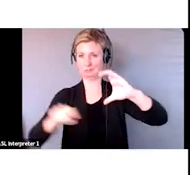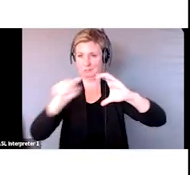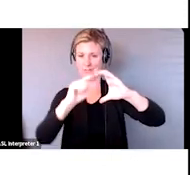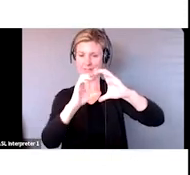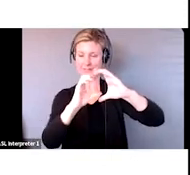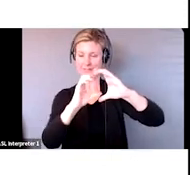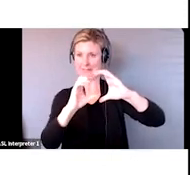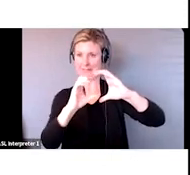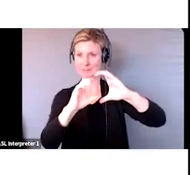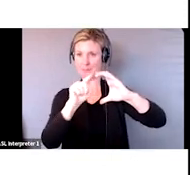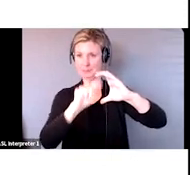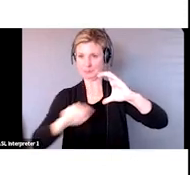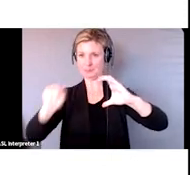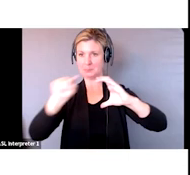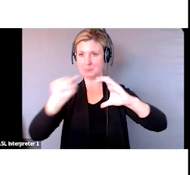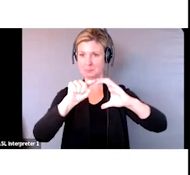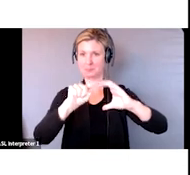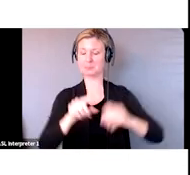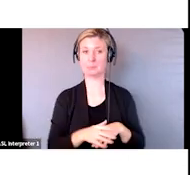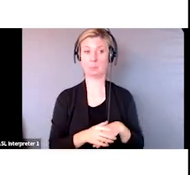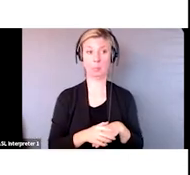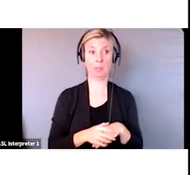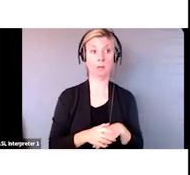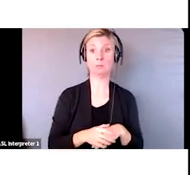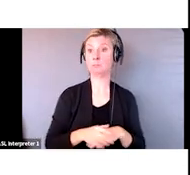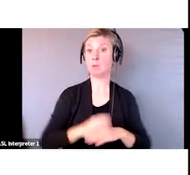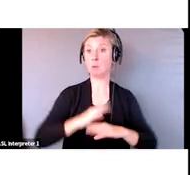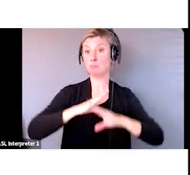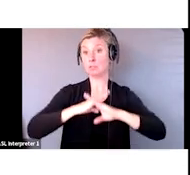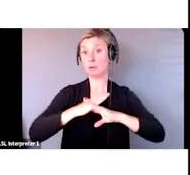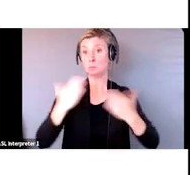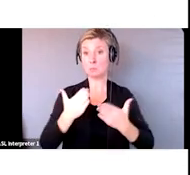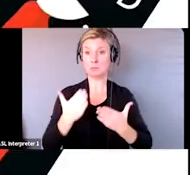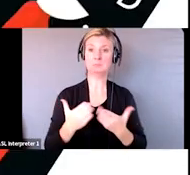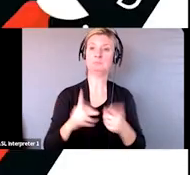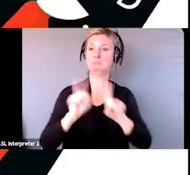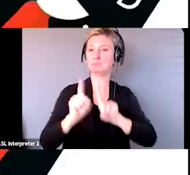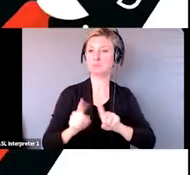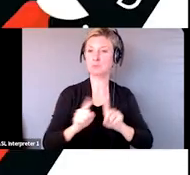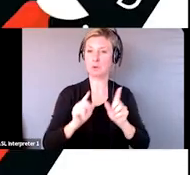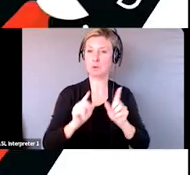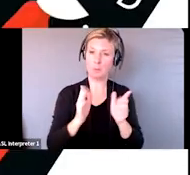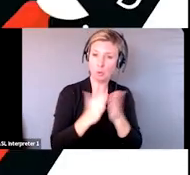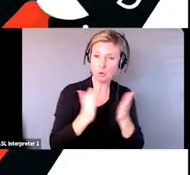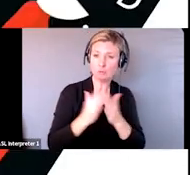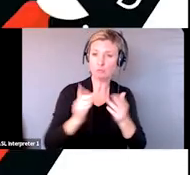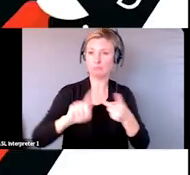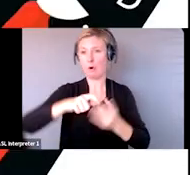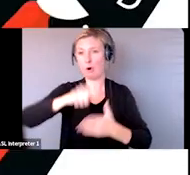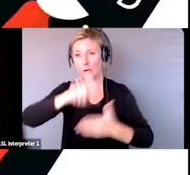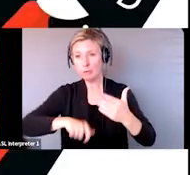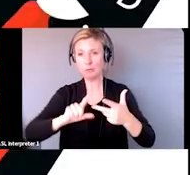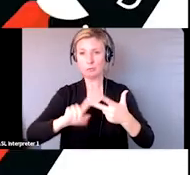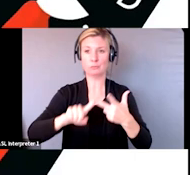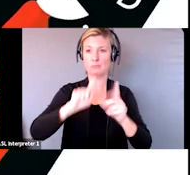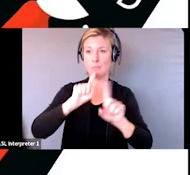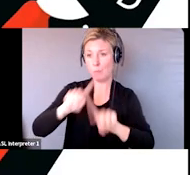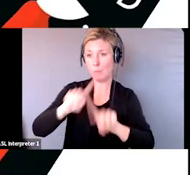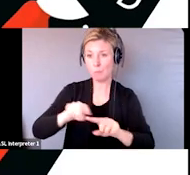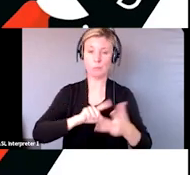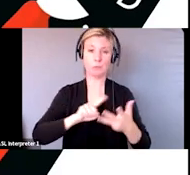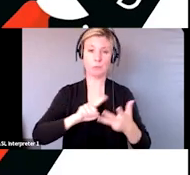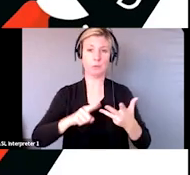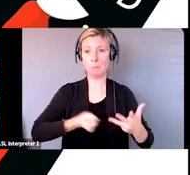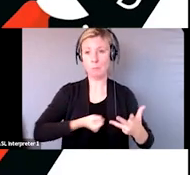and the circle. They protect literary works such as books, articles, reports, poems,